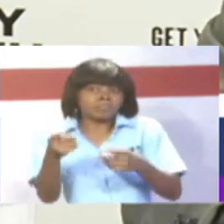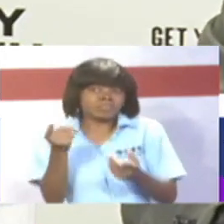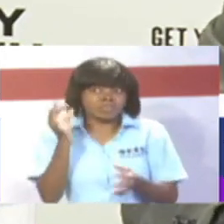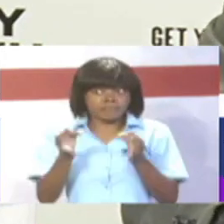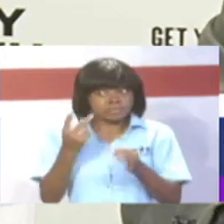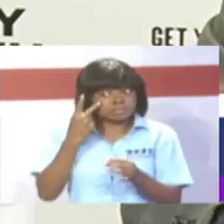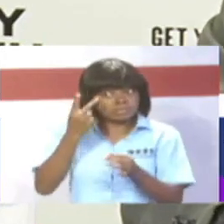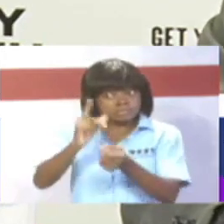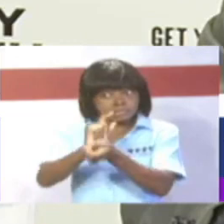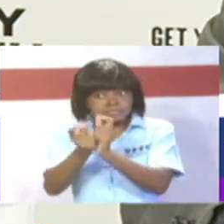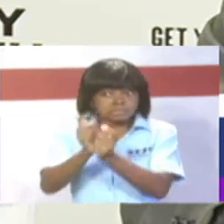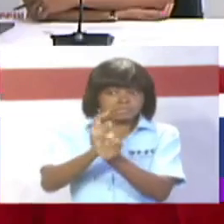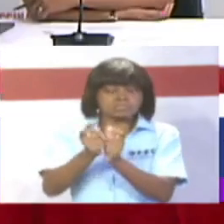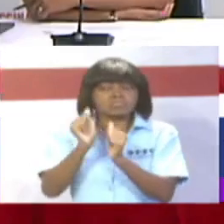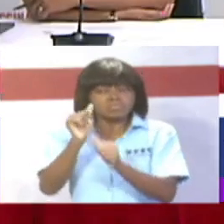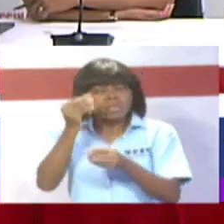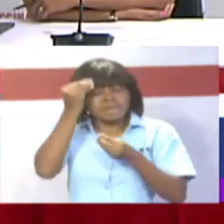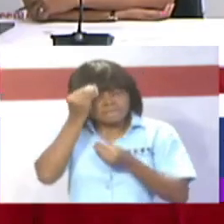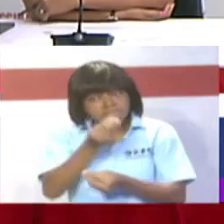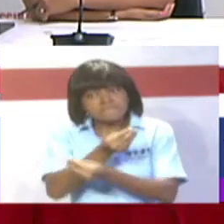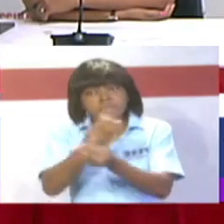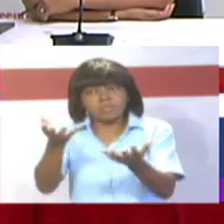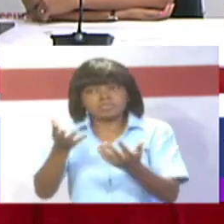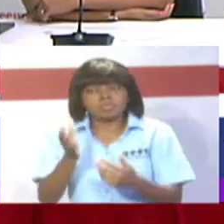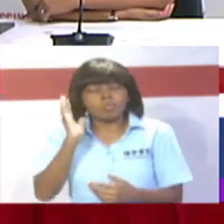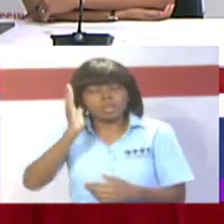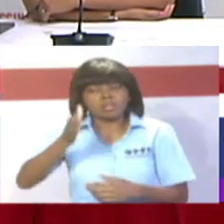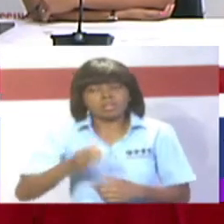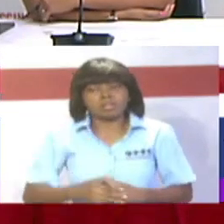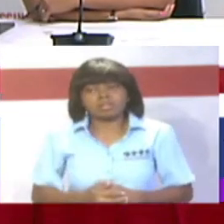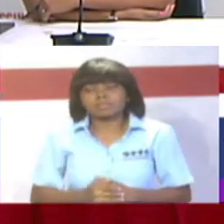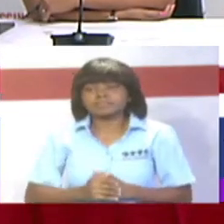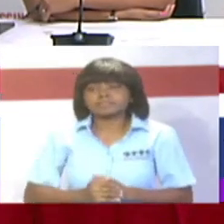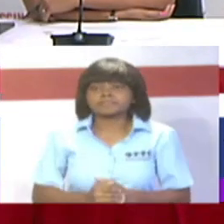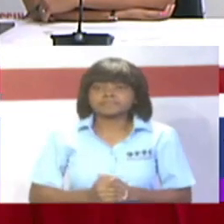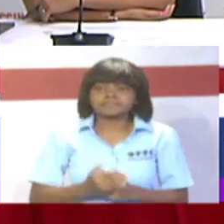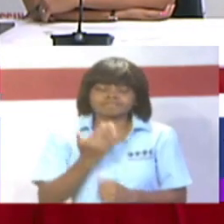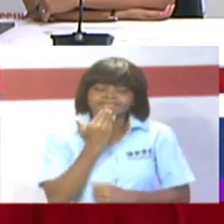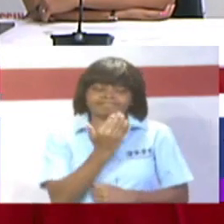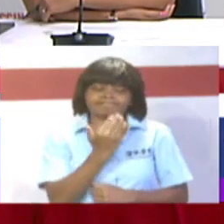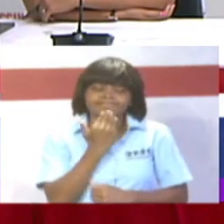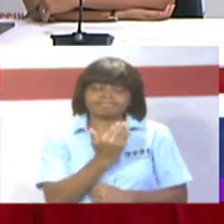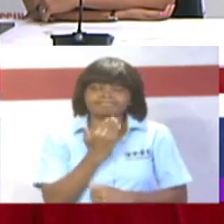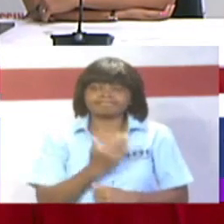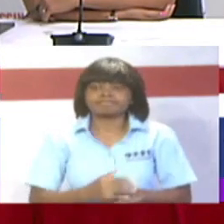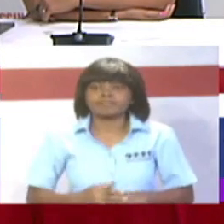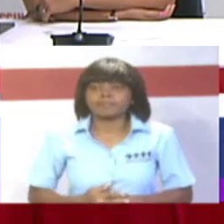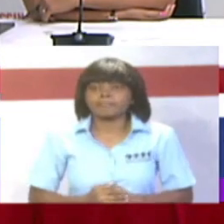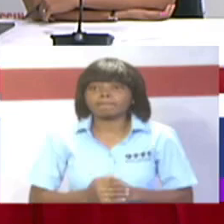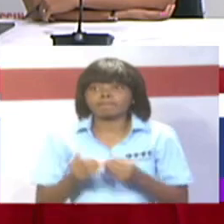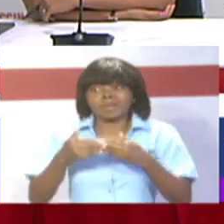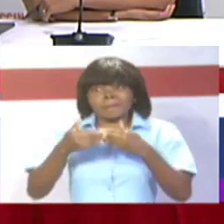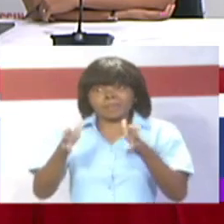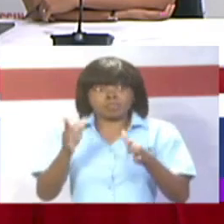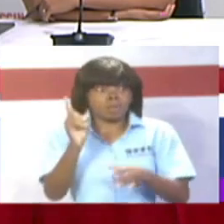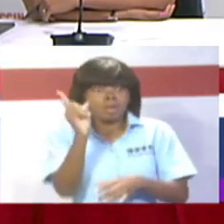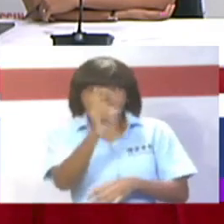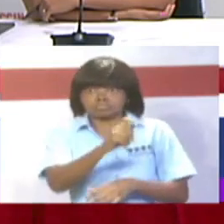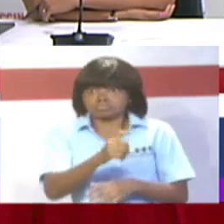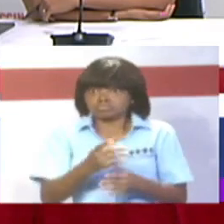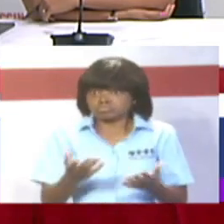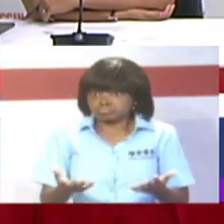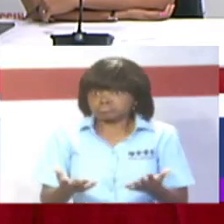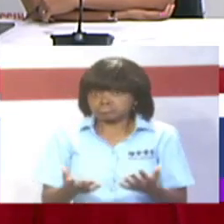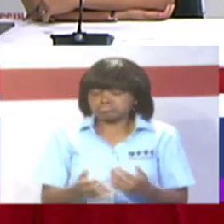notice. Thank you very much, Dr. Hines. We do have a question coming in from the members of the public, a member of the public. To Nurse